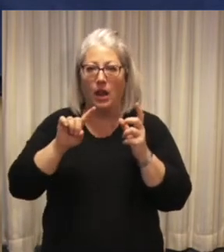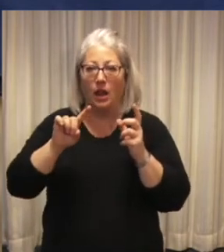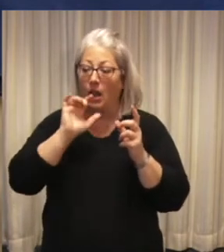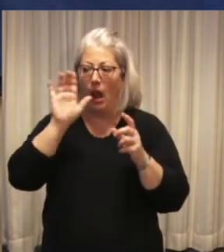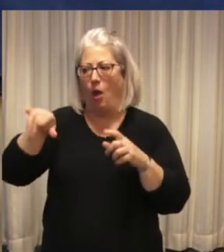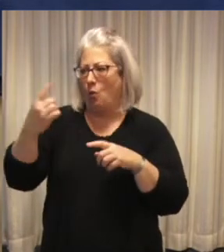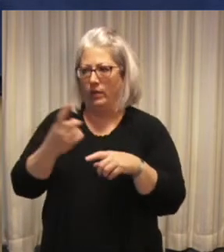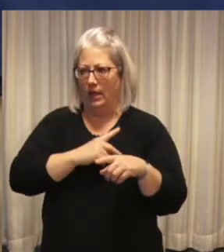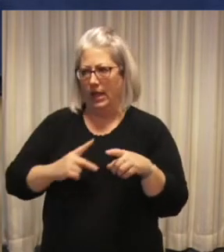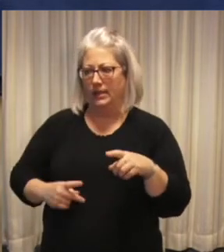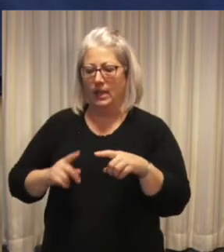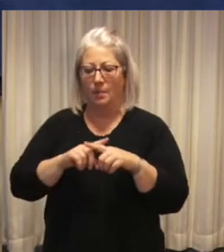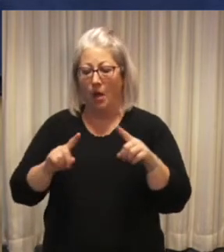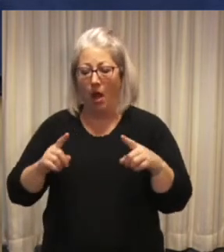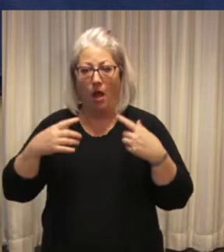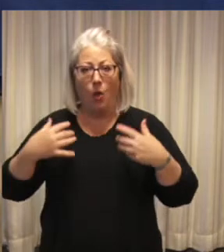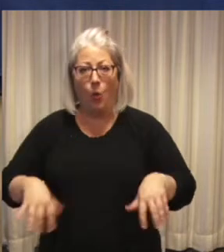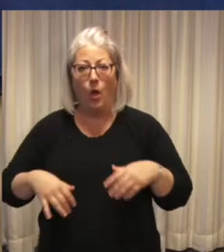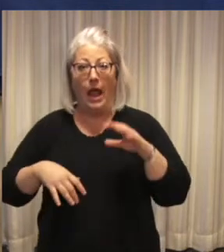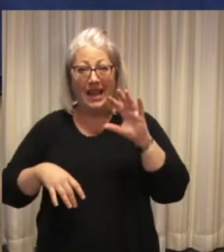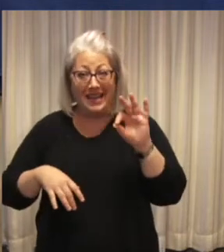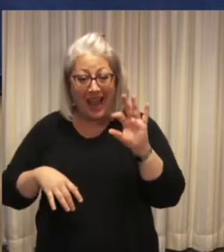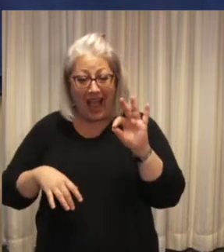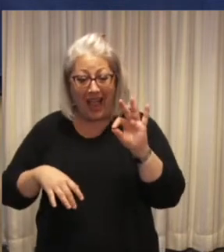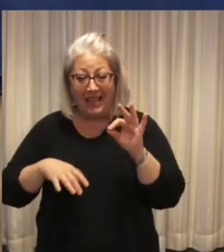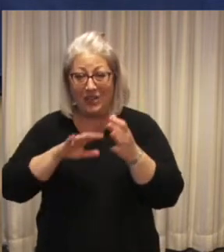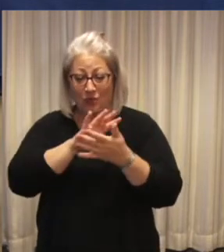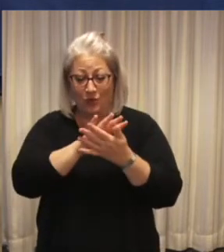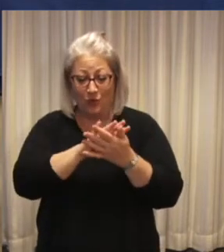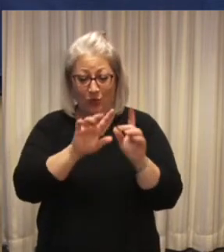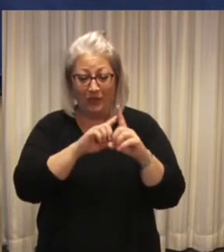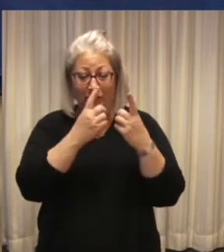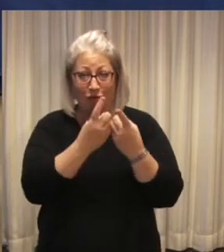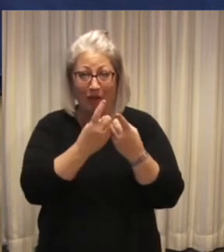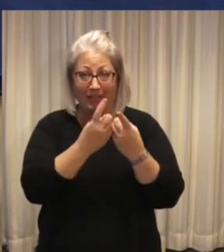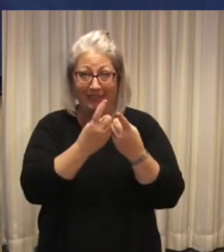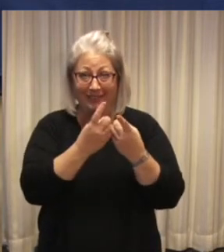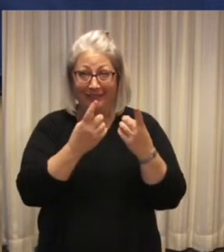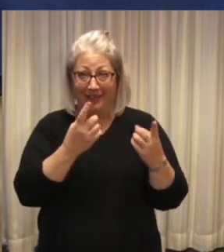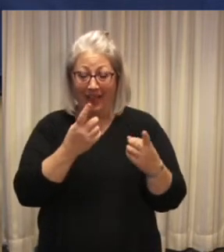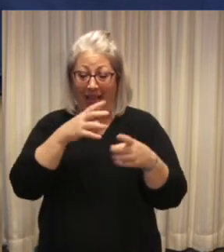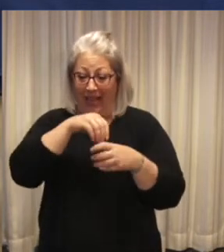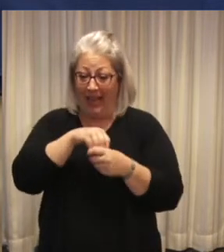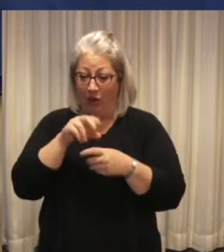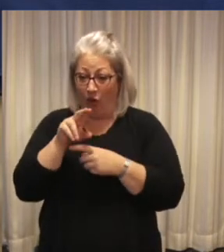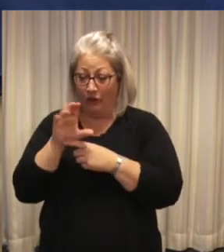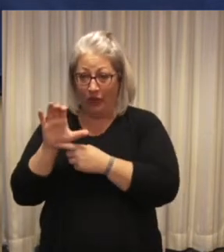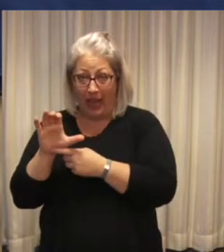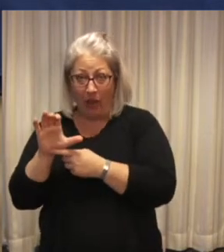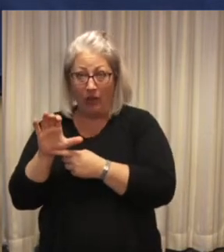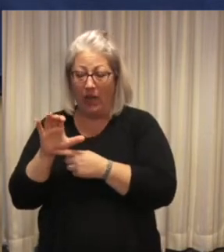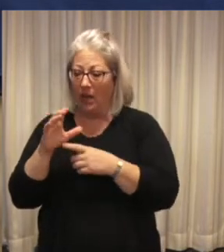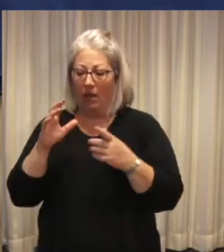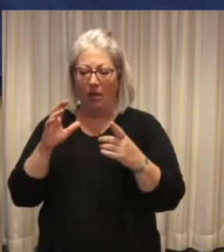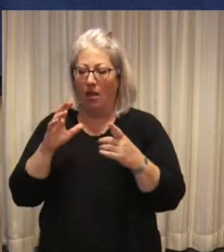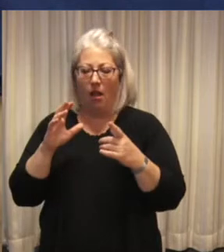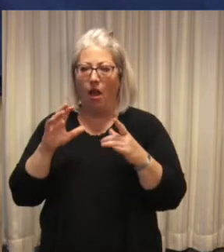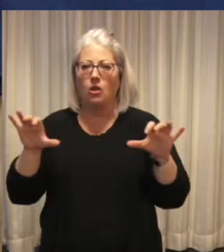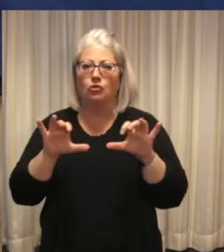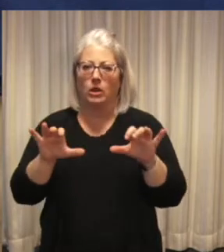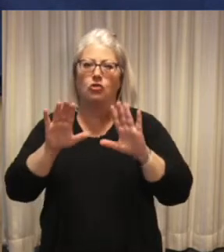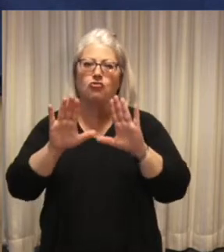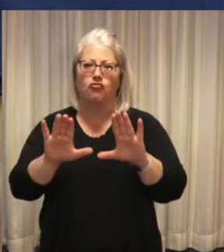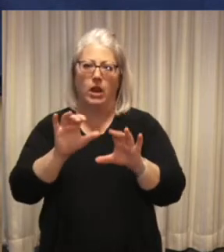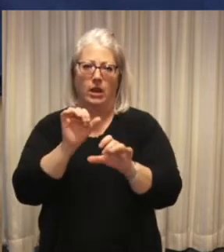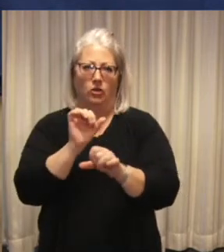but all 9 school districts that are part of Ulster County and BOCES as a sort of a coordinator to help that, are